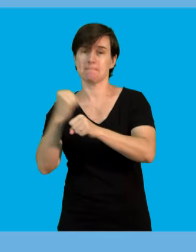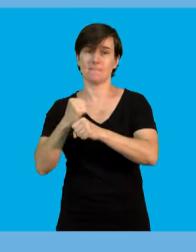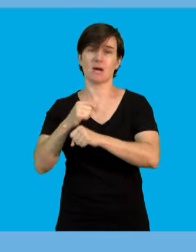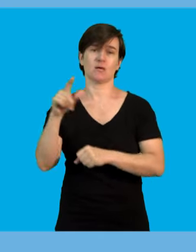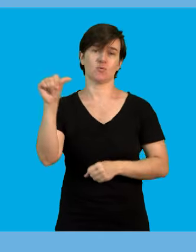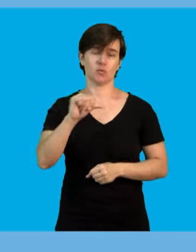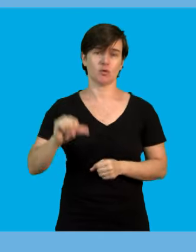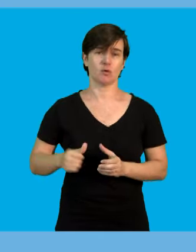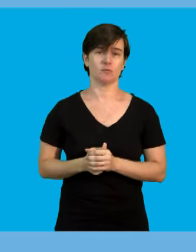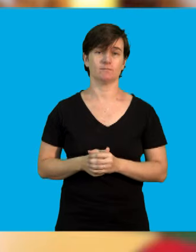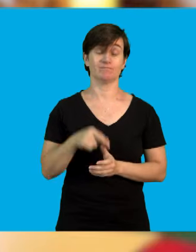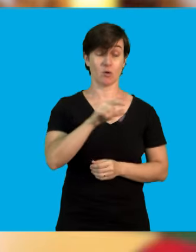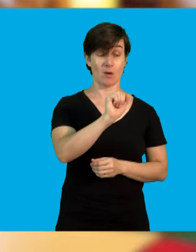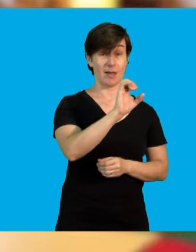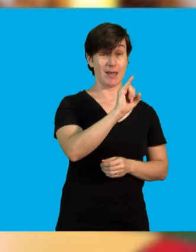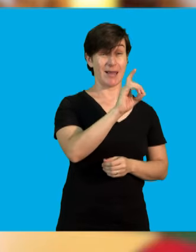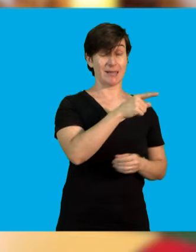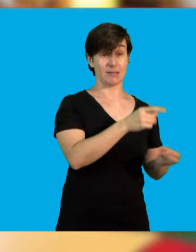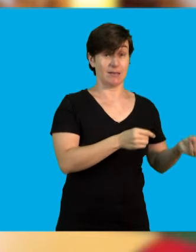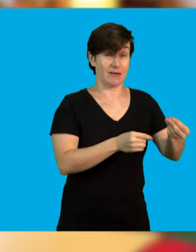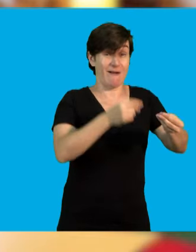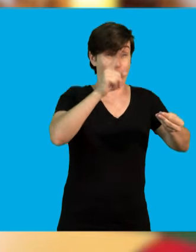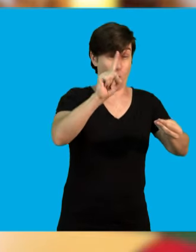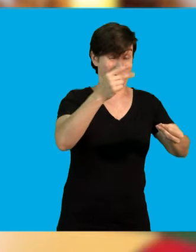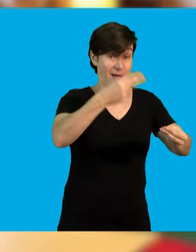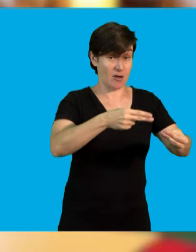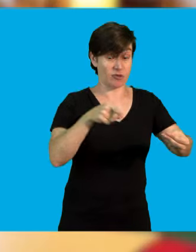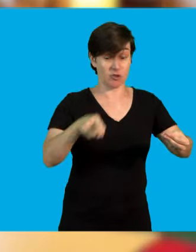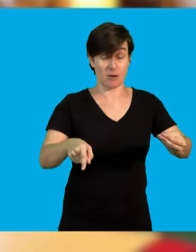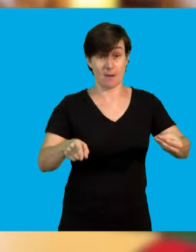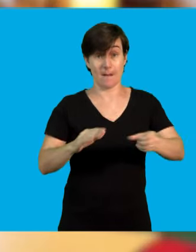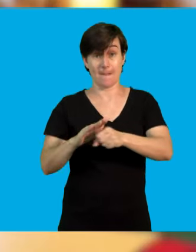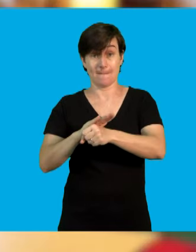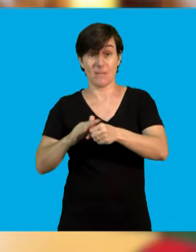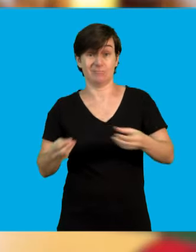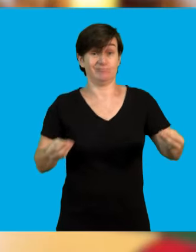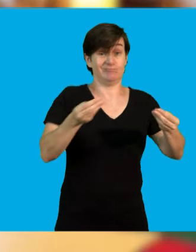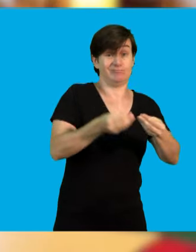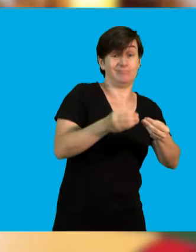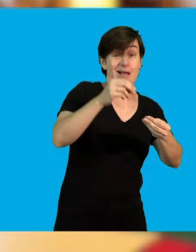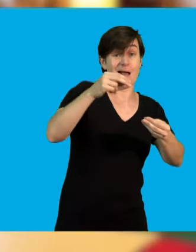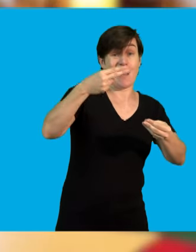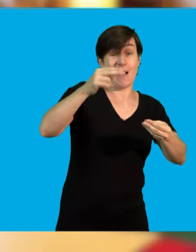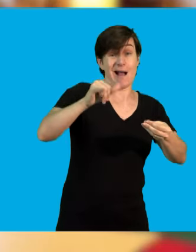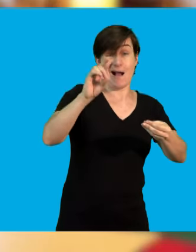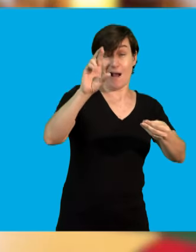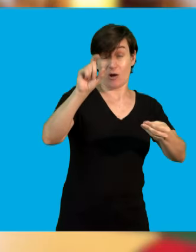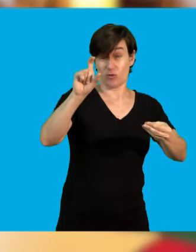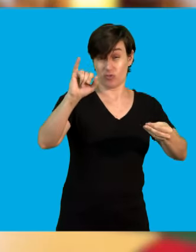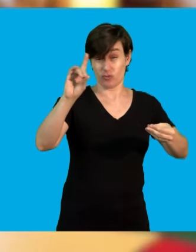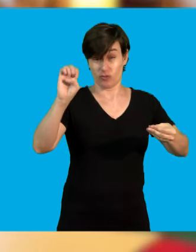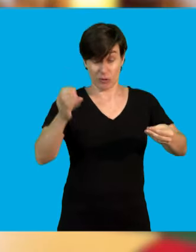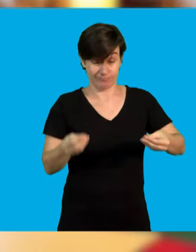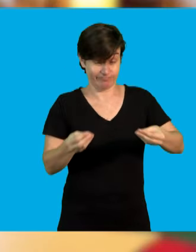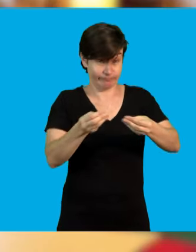the salt. So as we have said, the acid is going to donate the hydrogen, and then the base is going to donate the hydroxide, and then